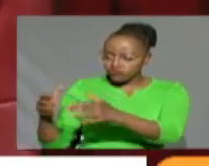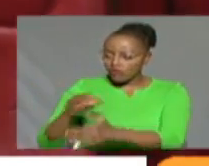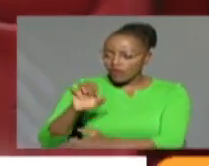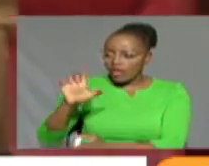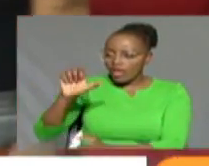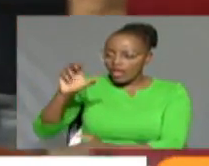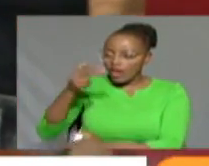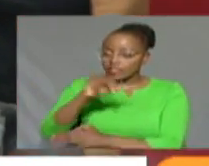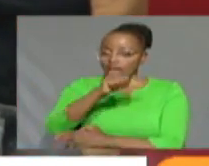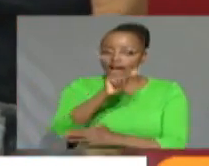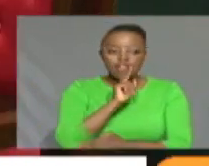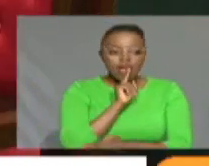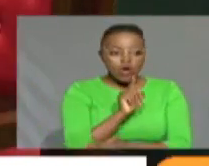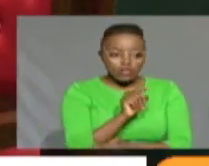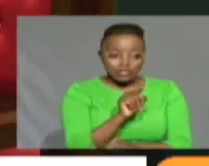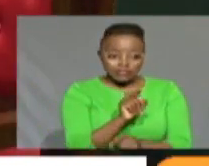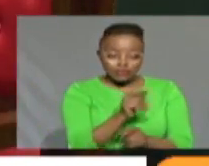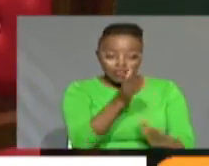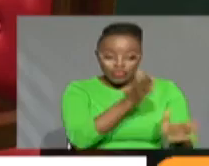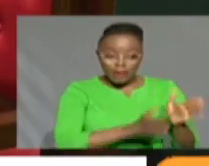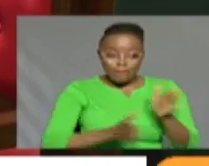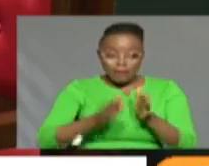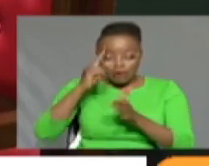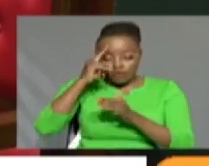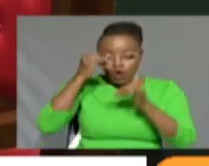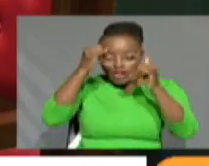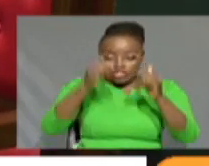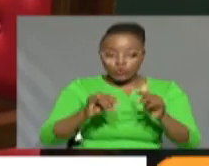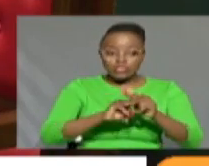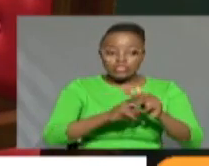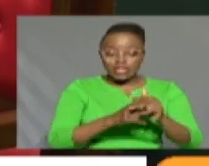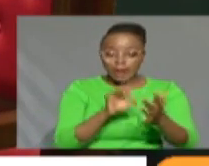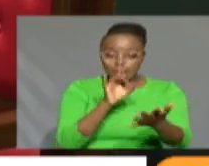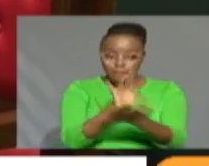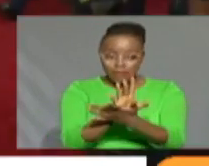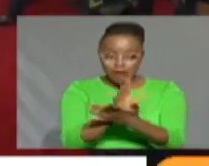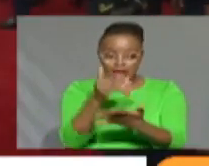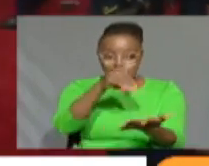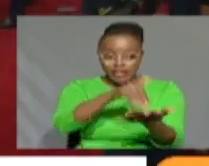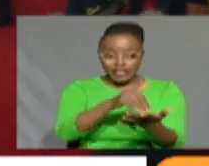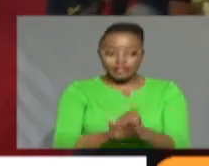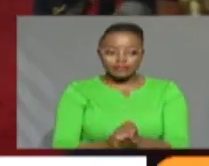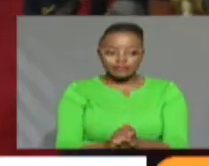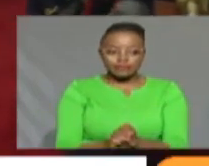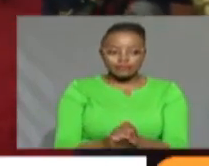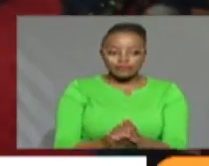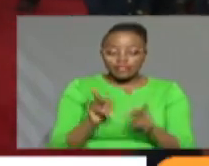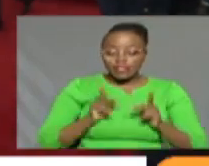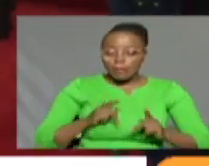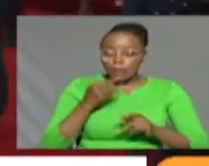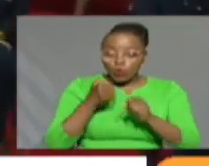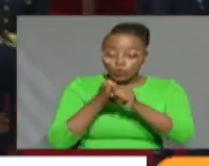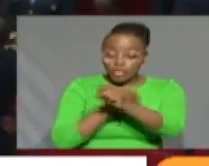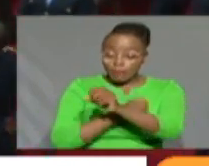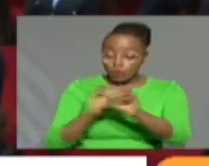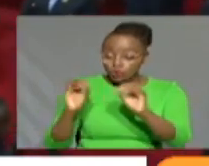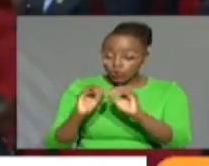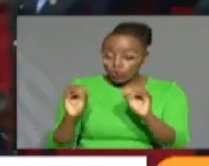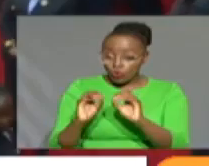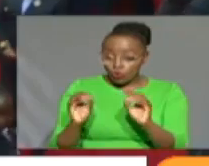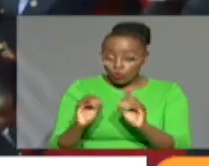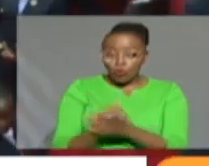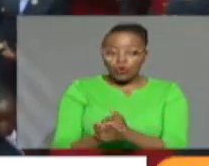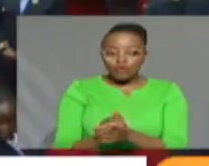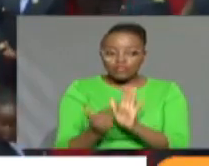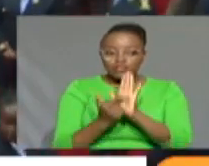faction demanding for her ouster and preparing for a fresh stab at impeaching her. The bad blood in the County Assembly, just a mirror